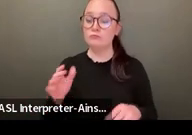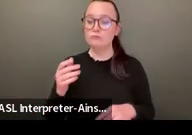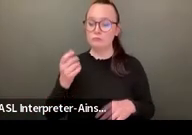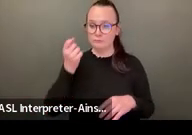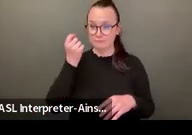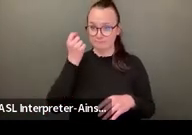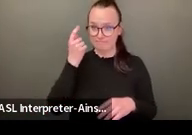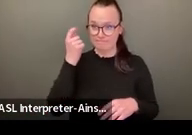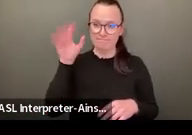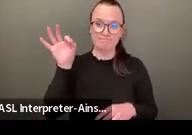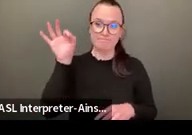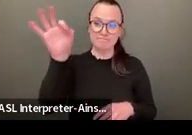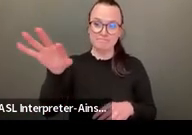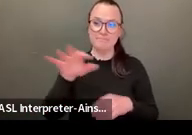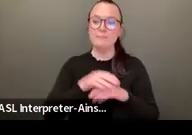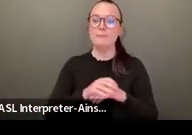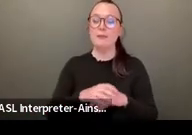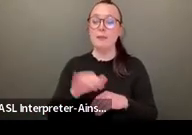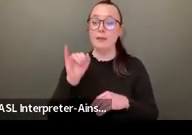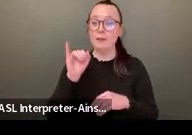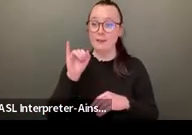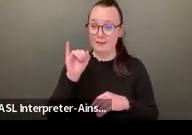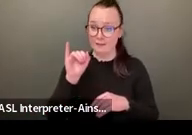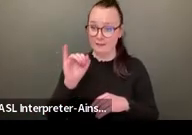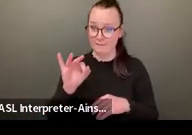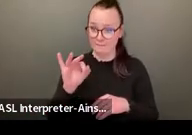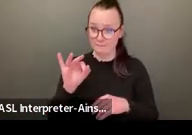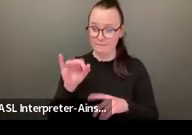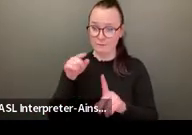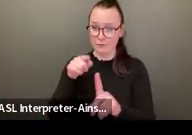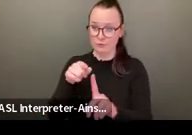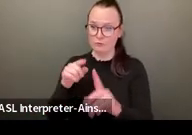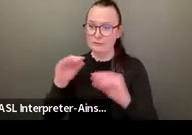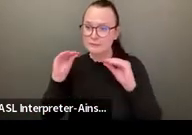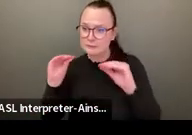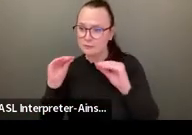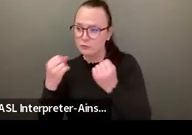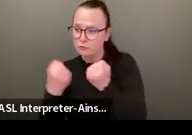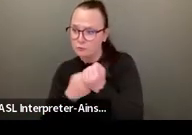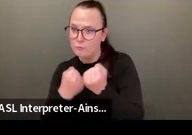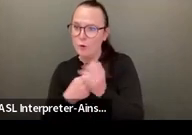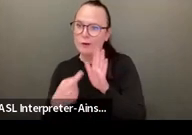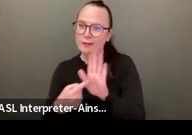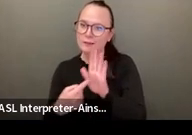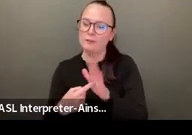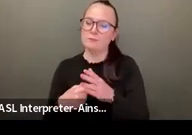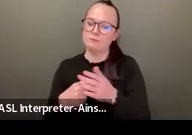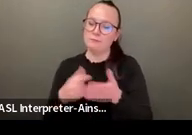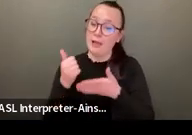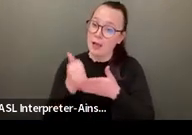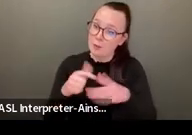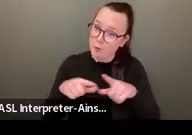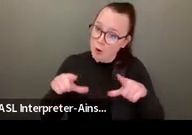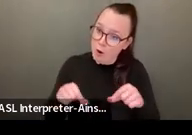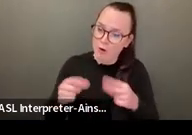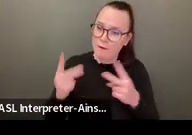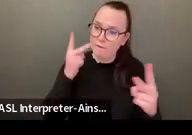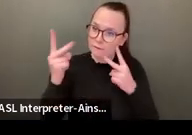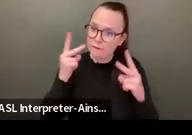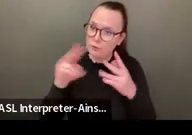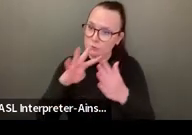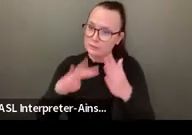if you are teaching supports like help card, visual schedule, that kind of thing,